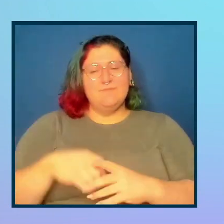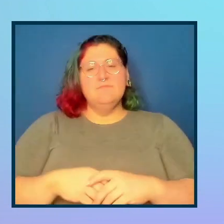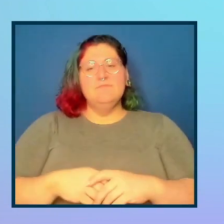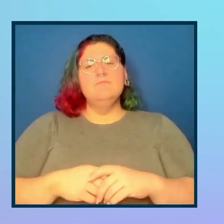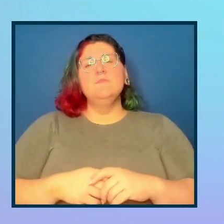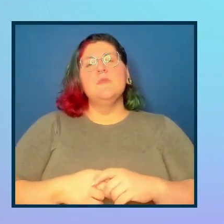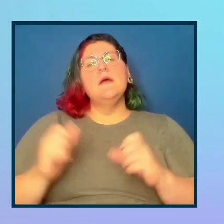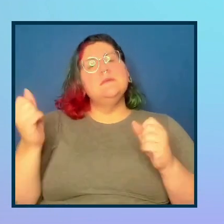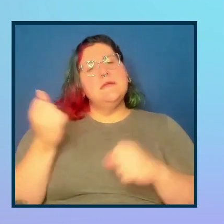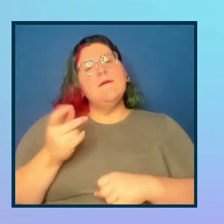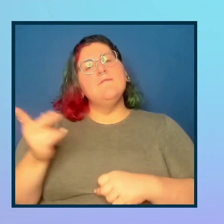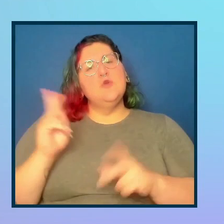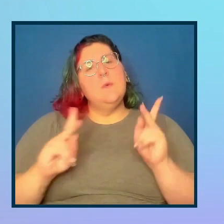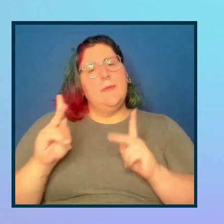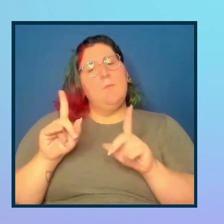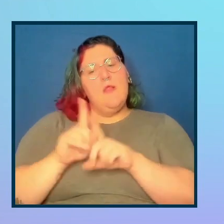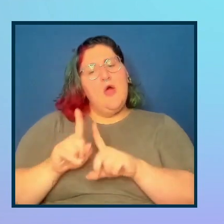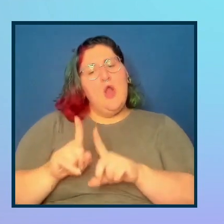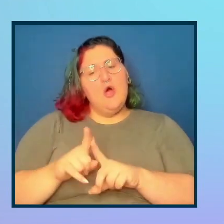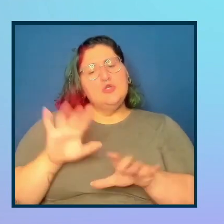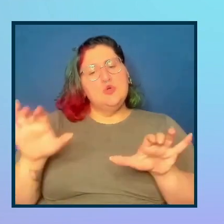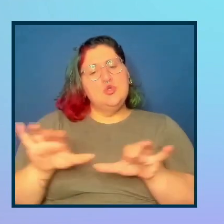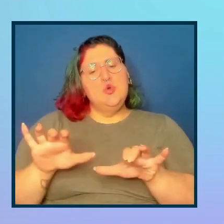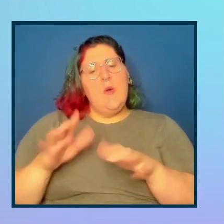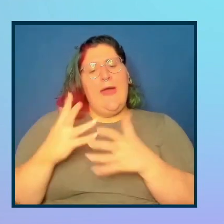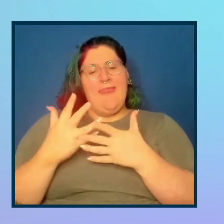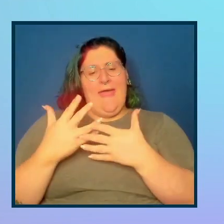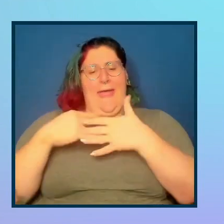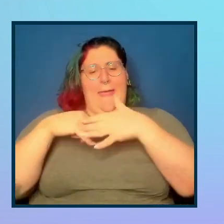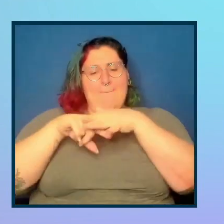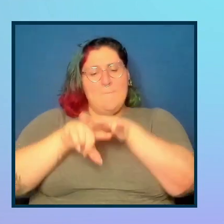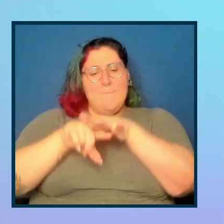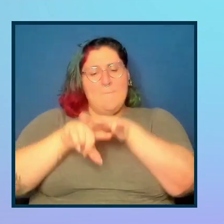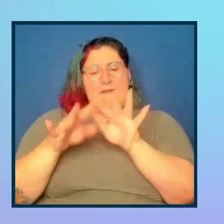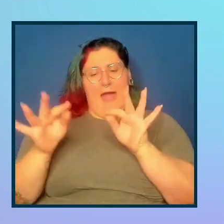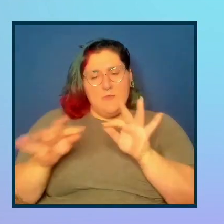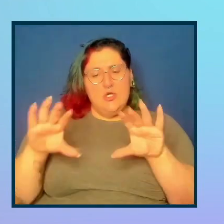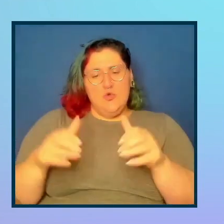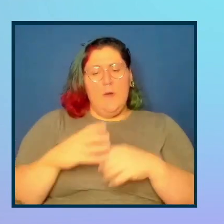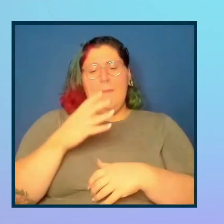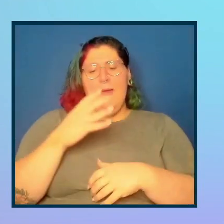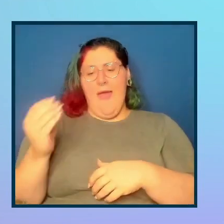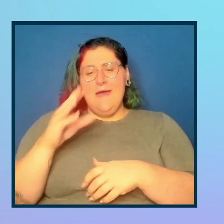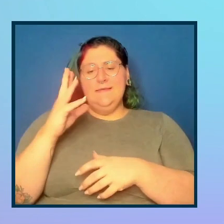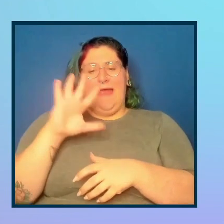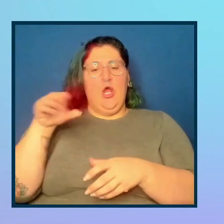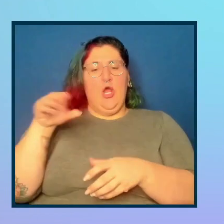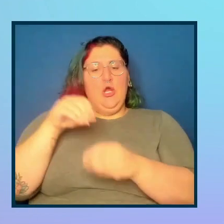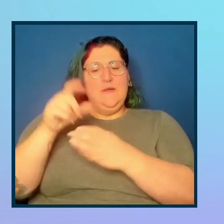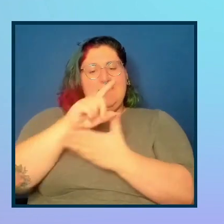also do the immersive captioning group and the inclusive design for web with the